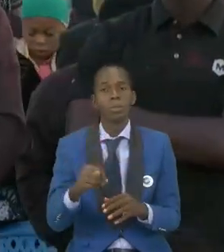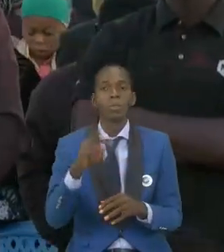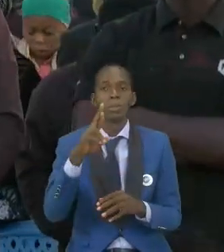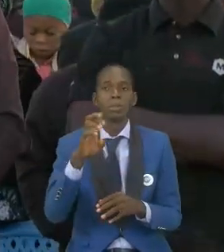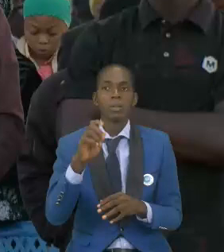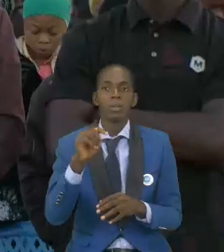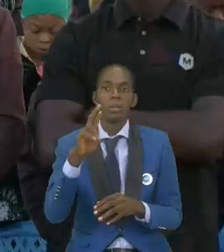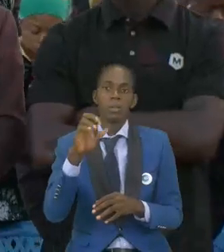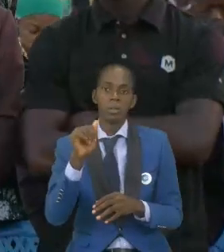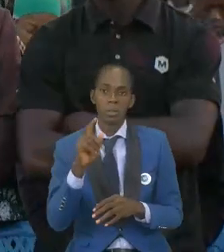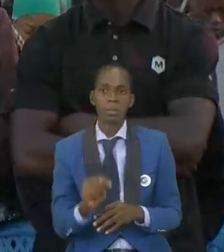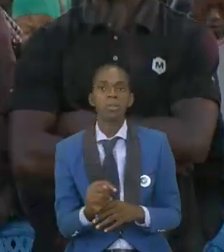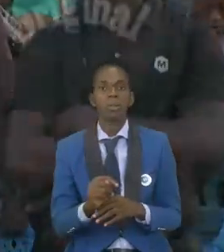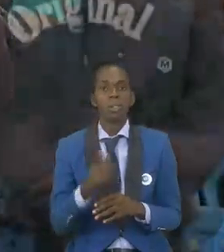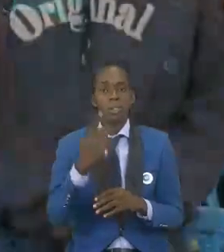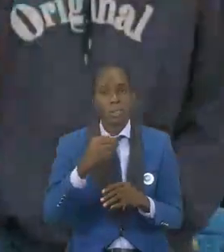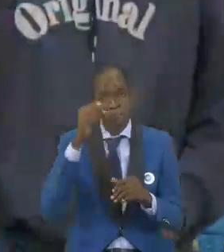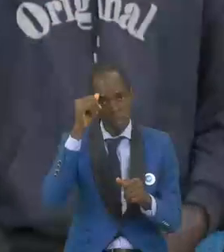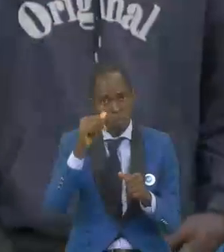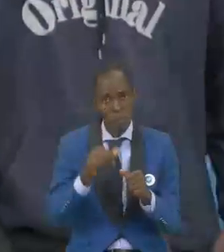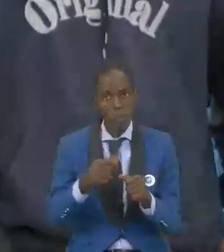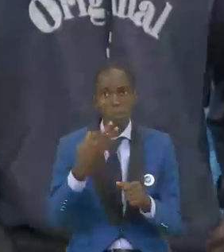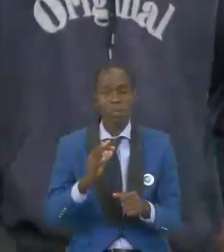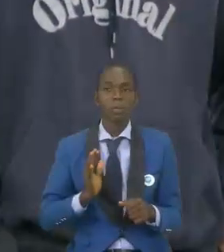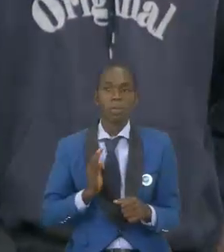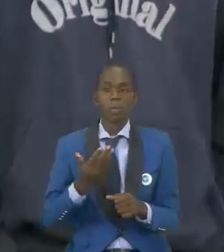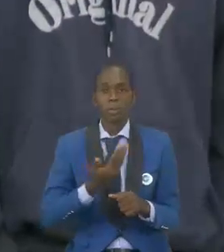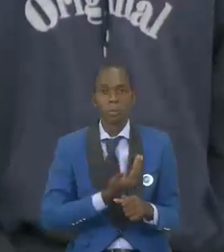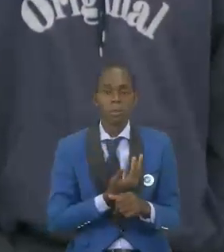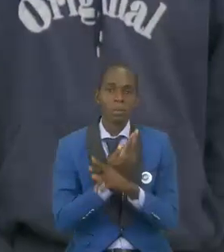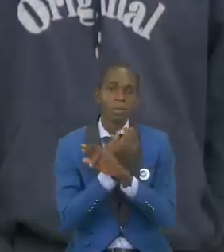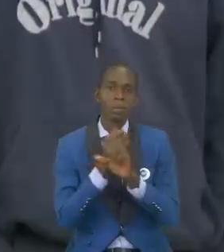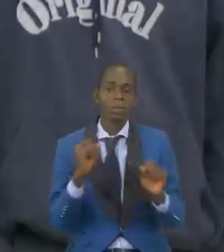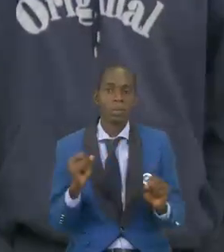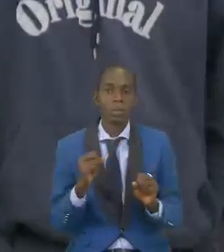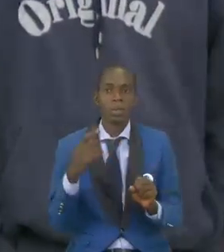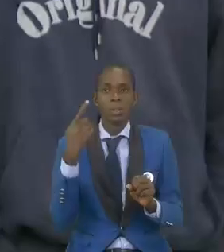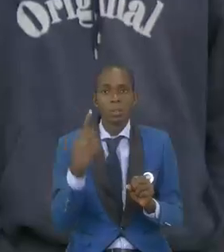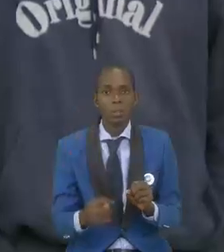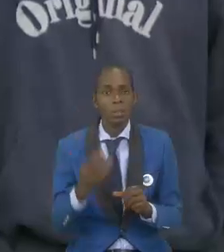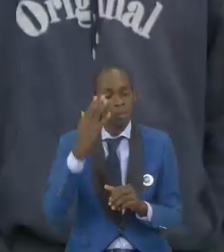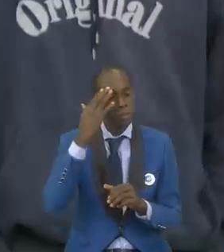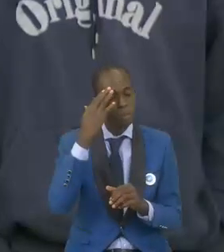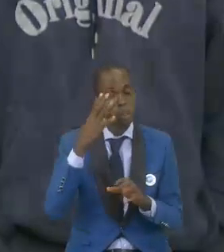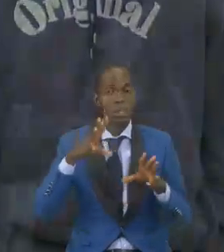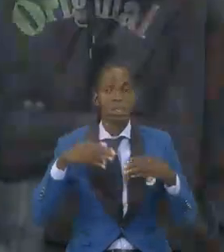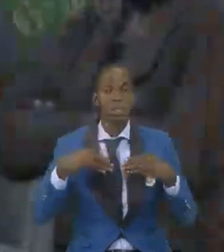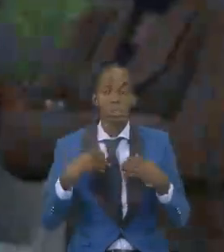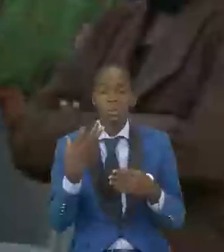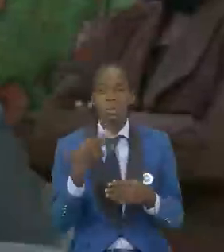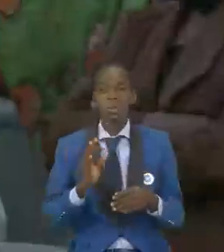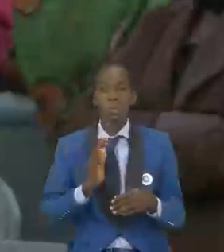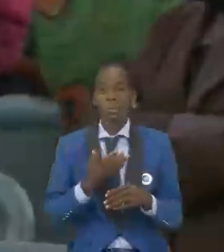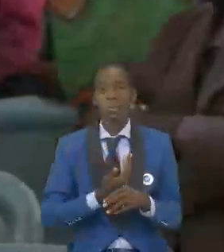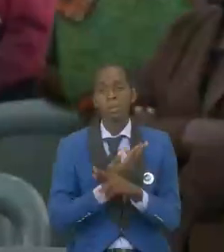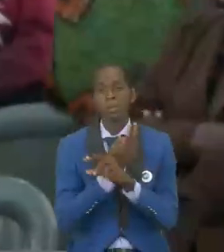the realization of our redemption, the renewal we have of our redemption. Open your